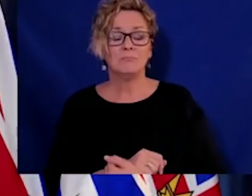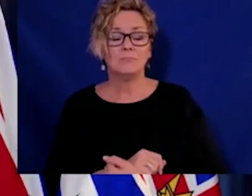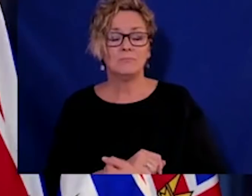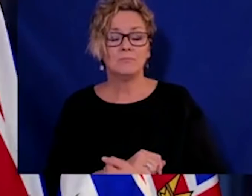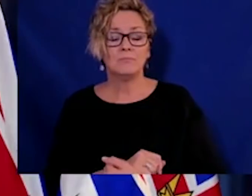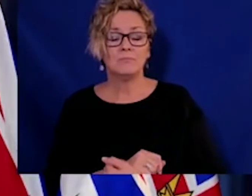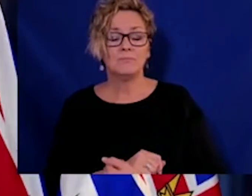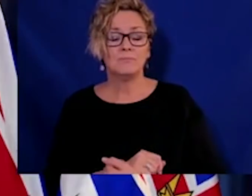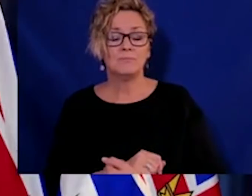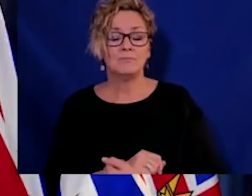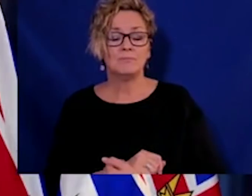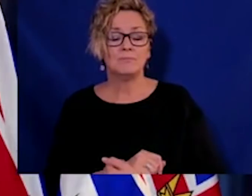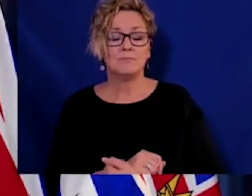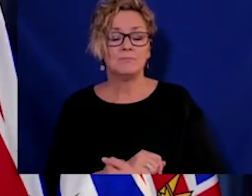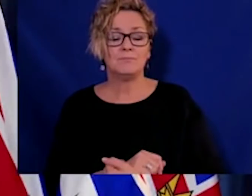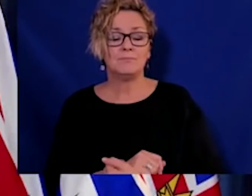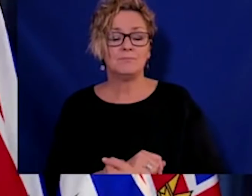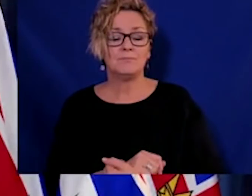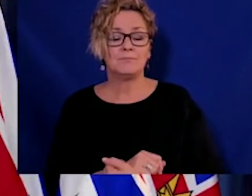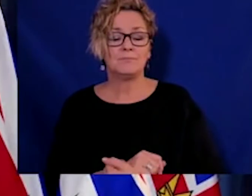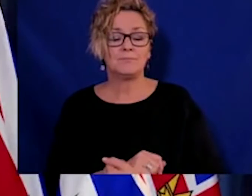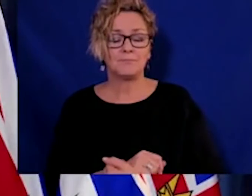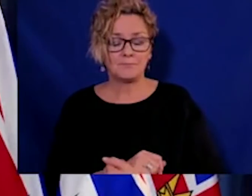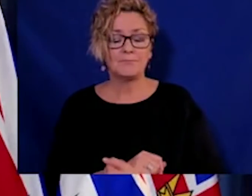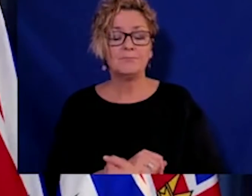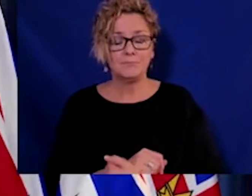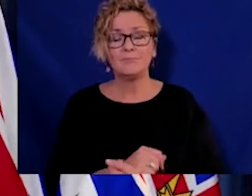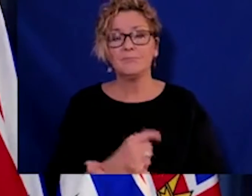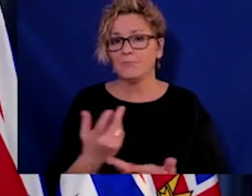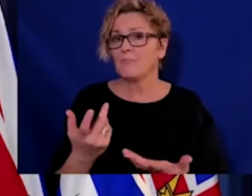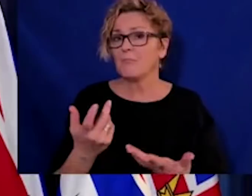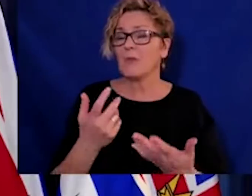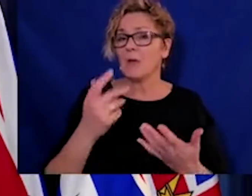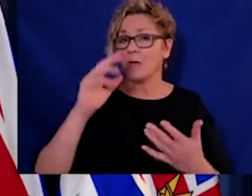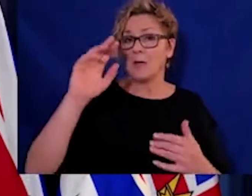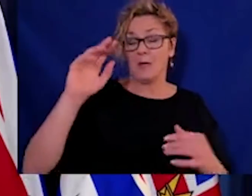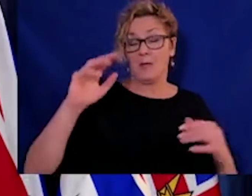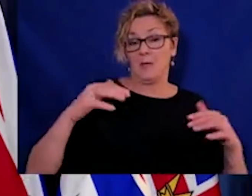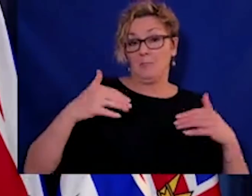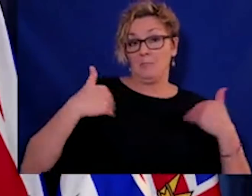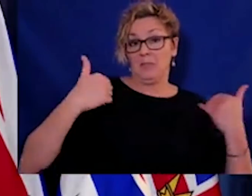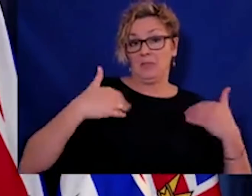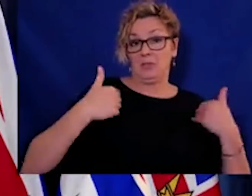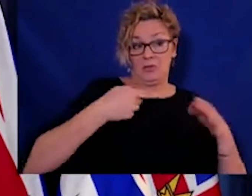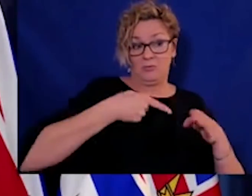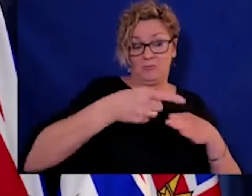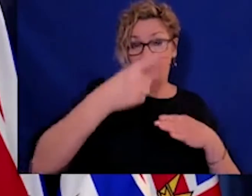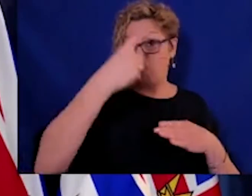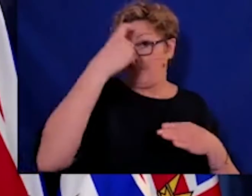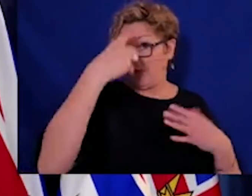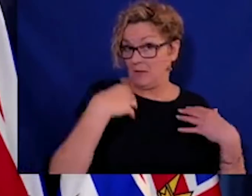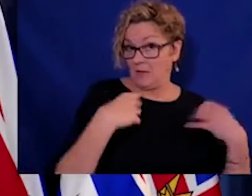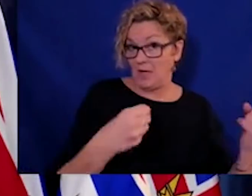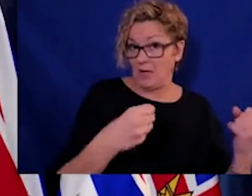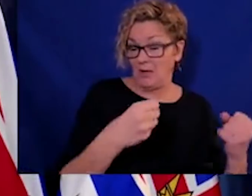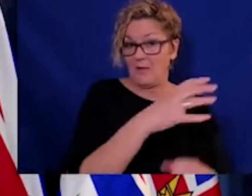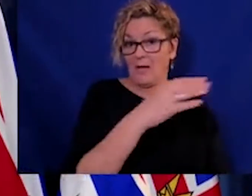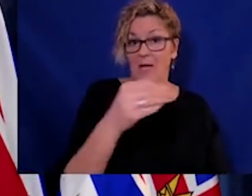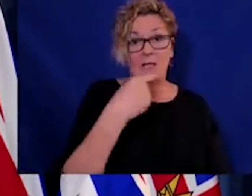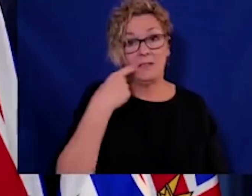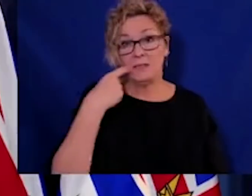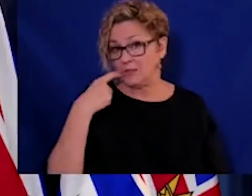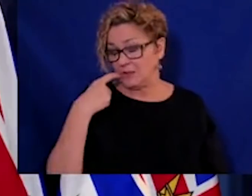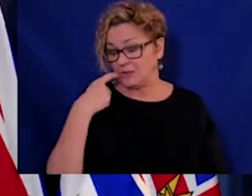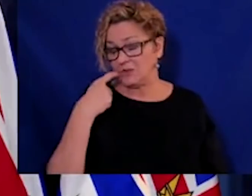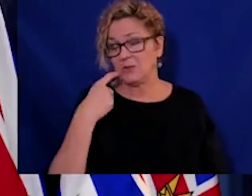after the decisions made by both by Dr. Henry and the Minister of Mental Health and Addiction, Judy Darcy, in the month of September. And